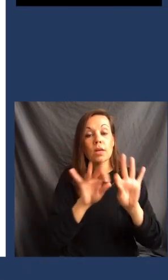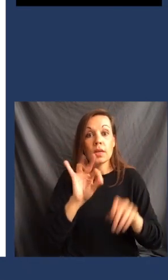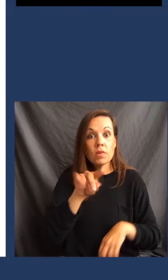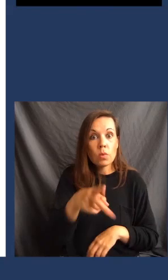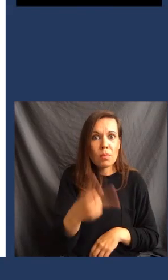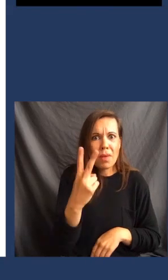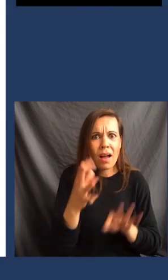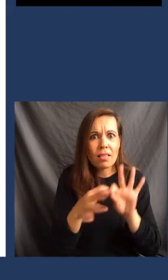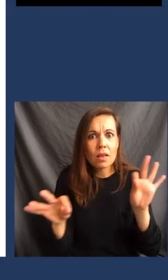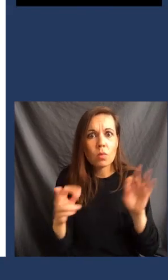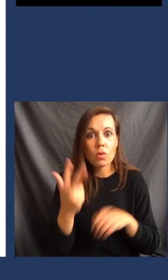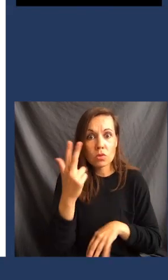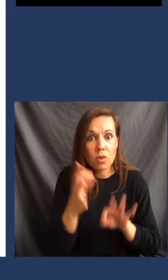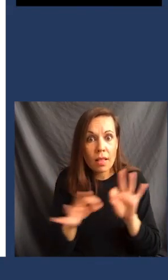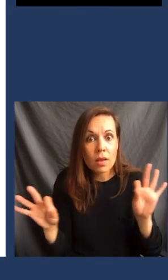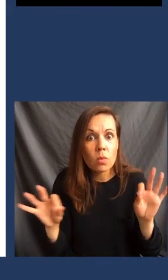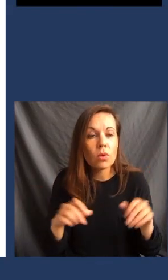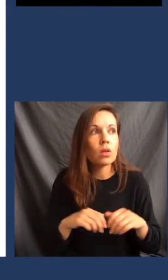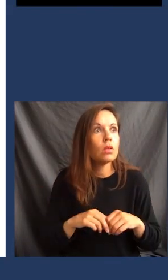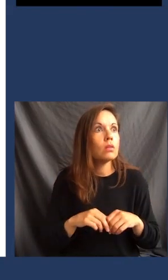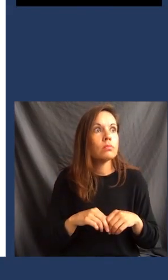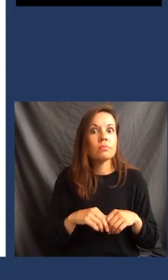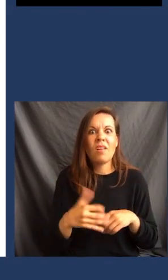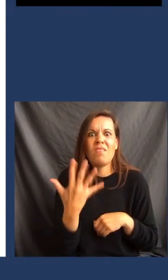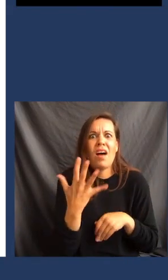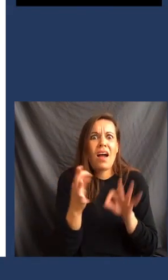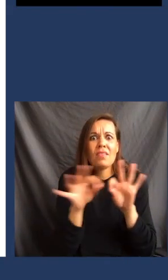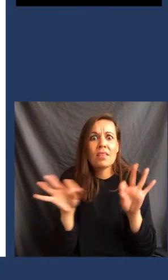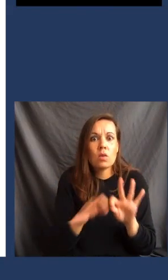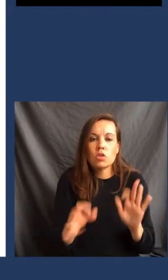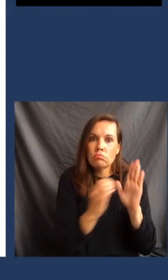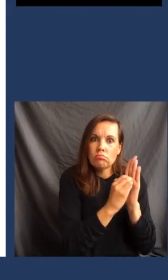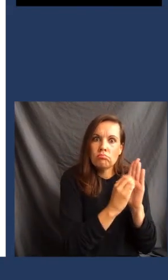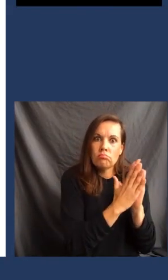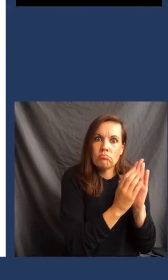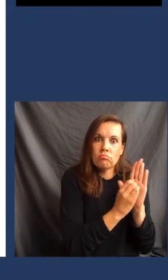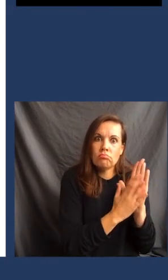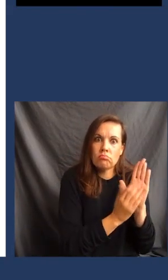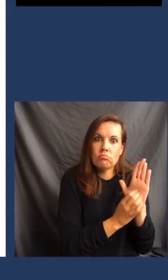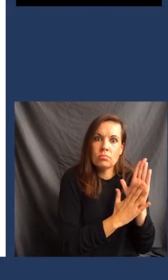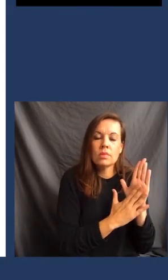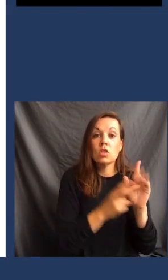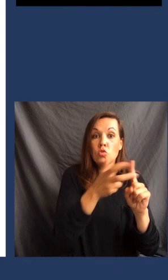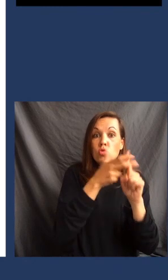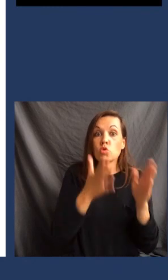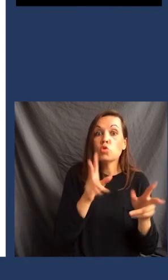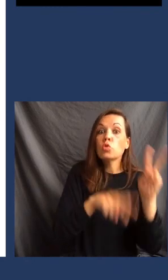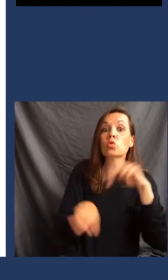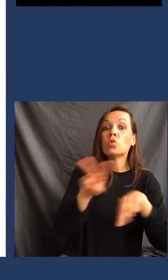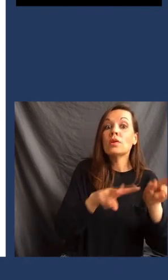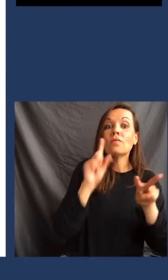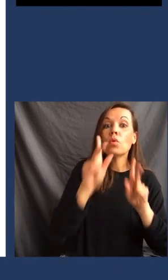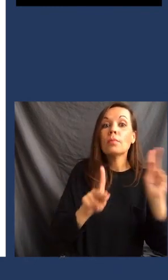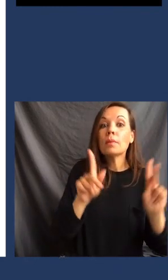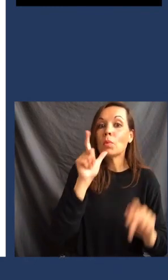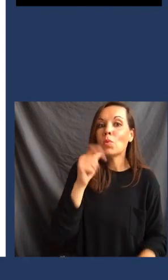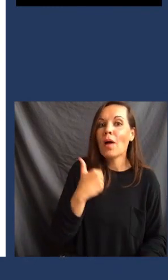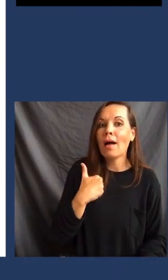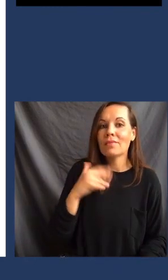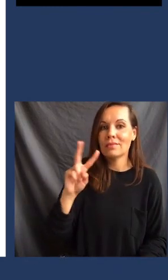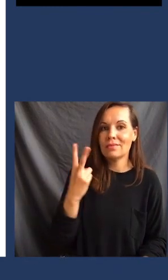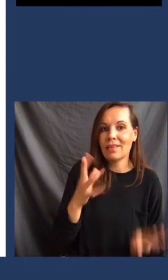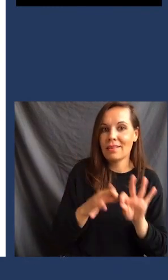are bilingual, trilingual, if you know 5 languages. A lot of recruiters look for individuals who can speak a